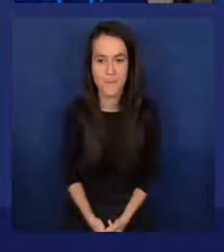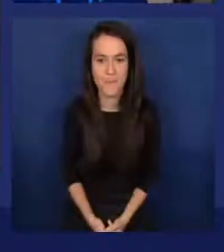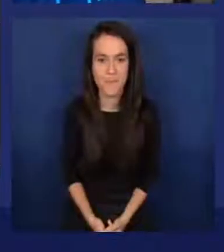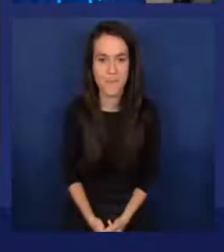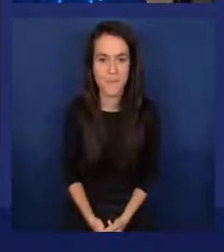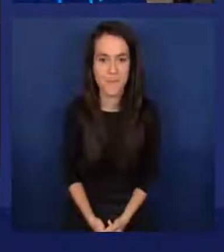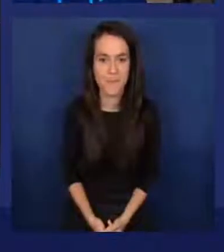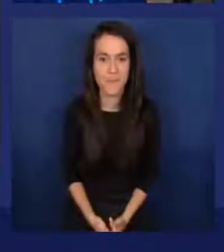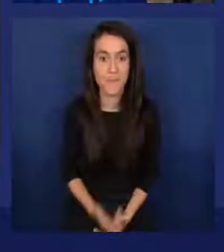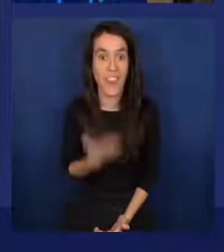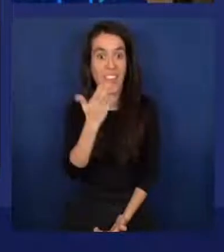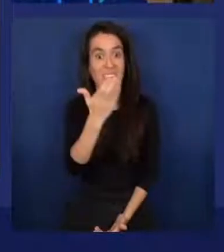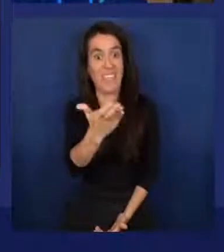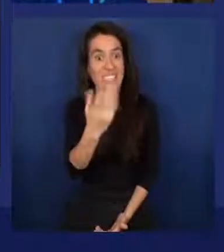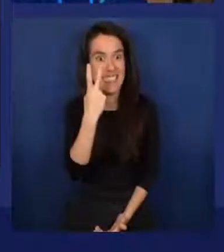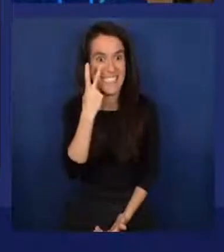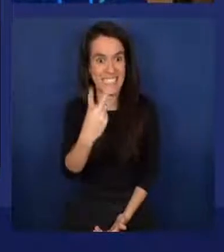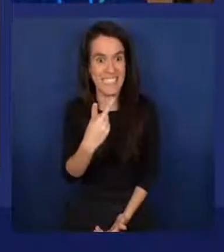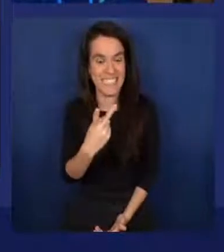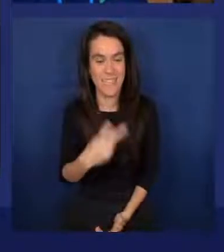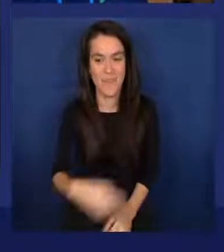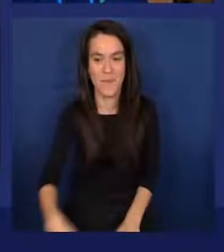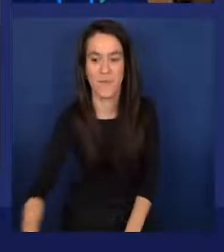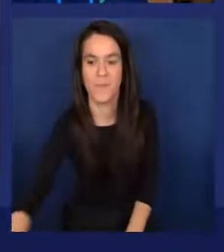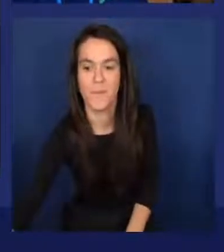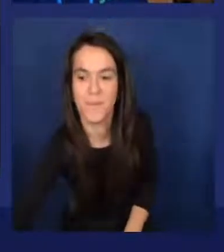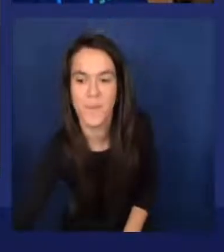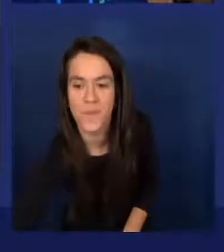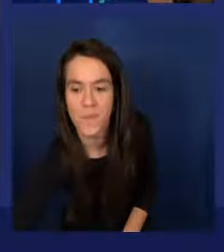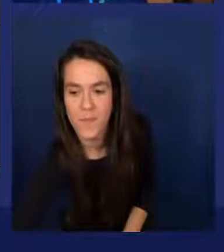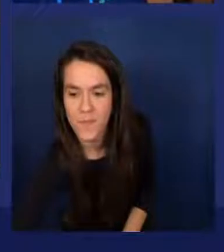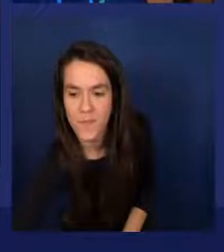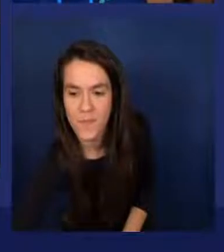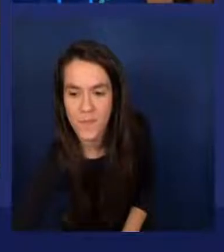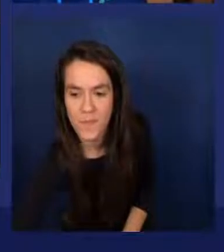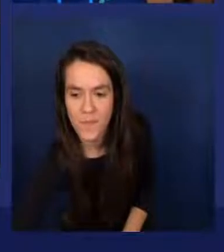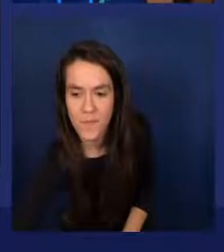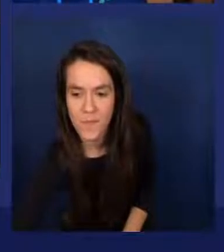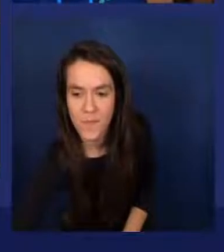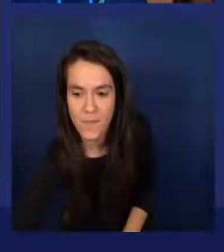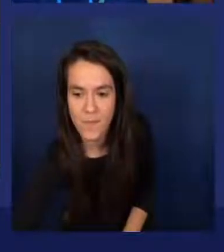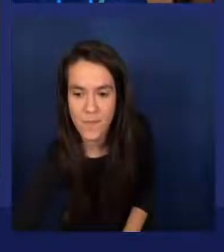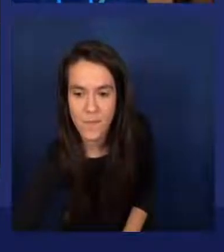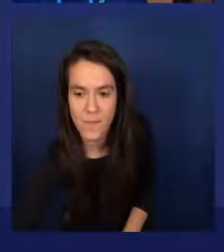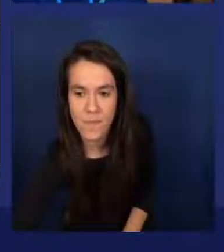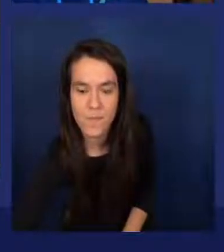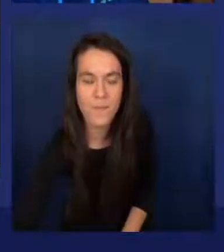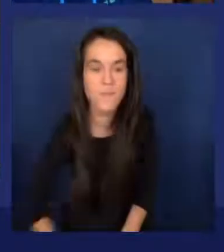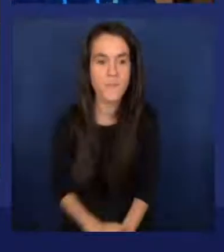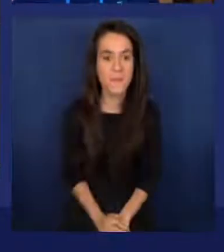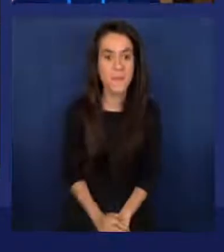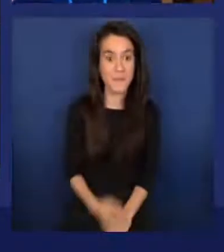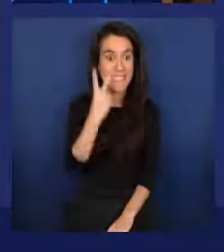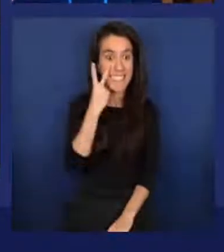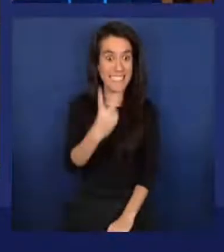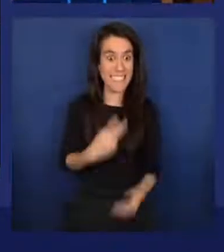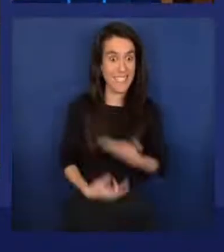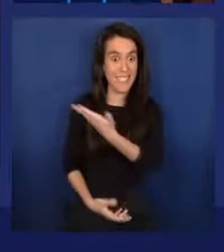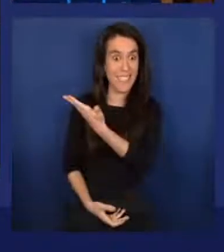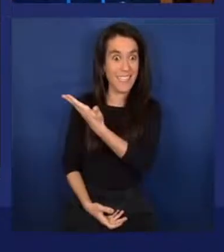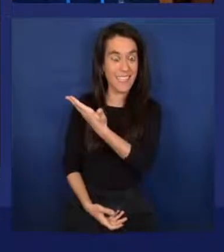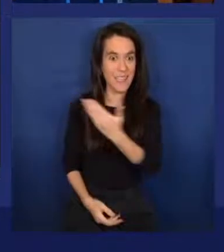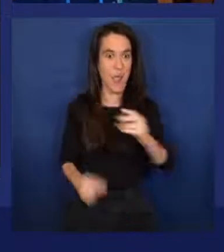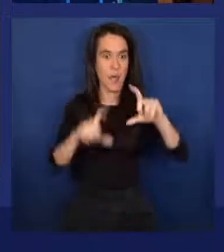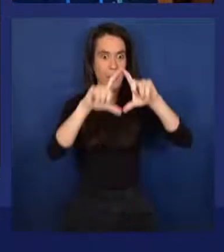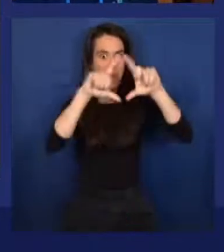is so. Yes, perfect. Can you see something? I sure can. At least I can. It looks beautiful. I